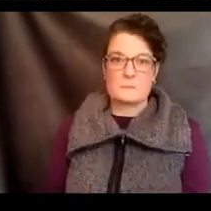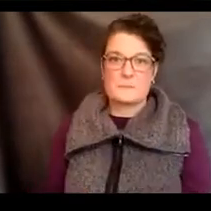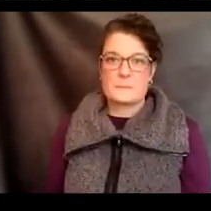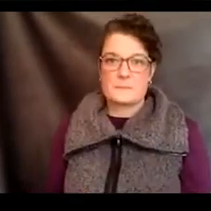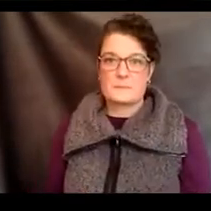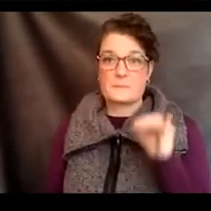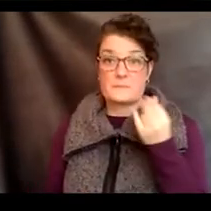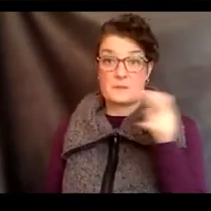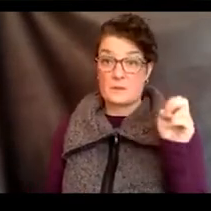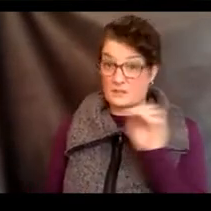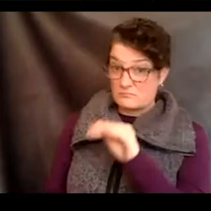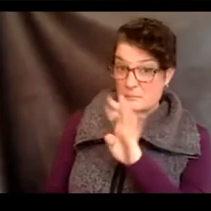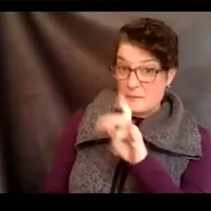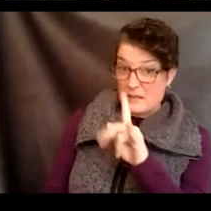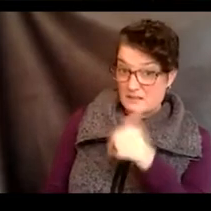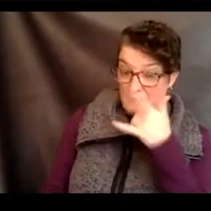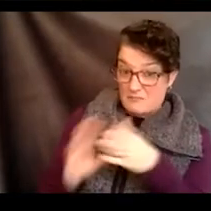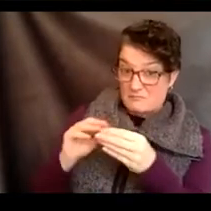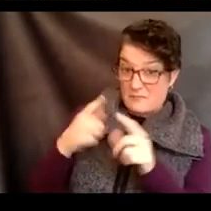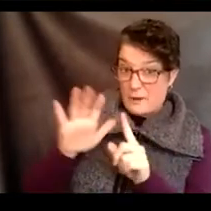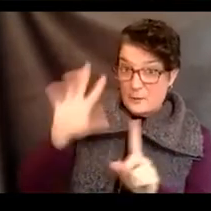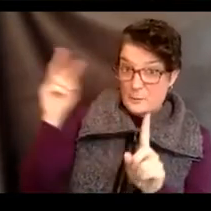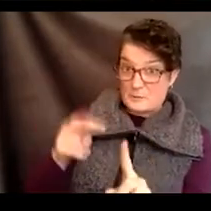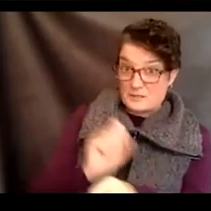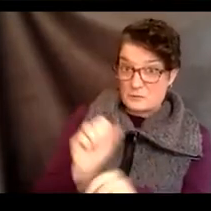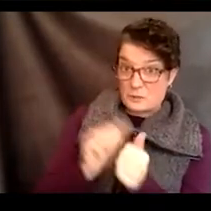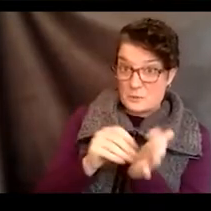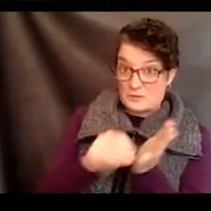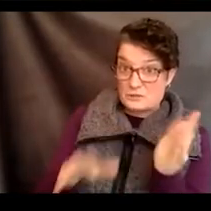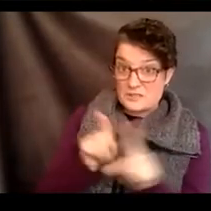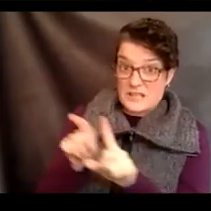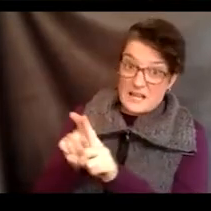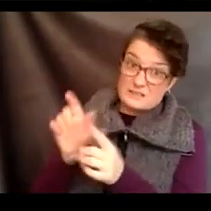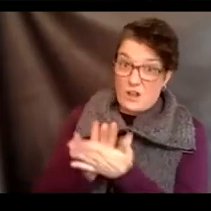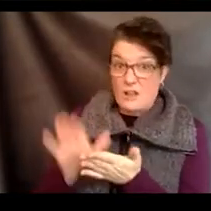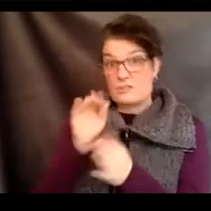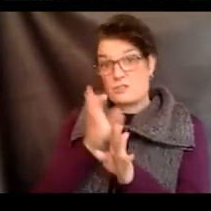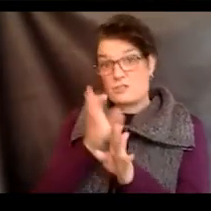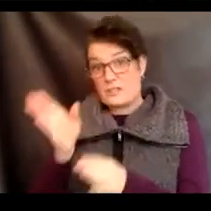Yeah, Becky, can you talk about how you see that from your perspective in working with students as a college and career specialist?